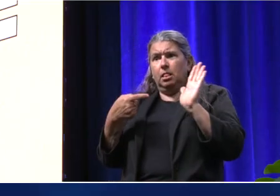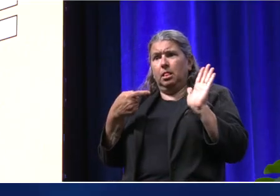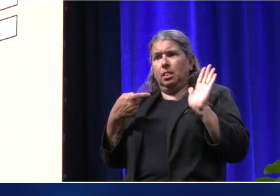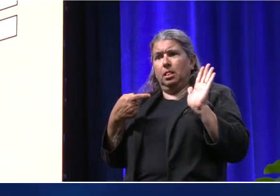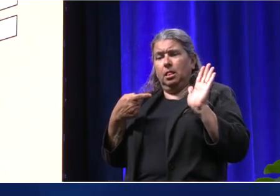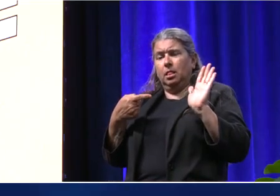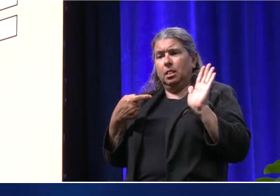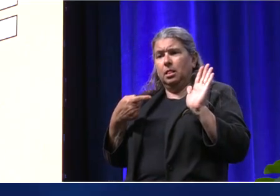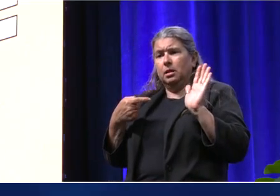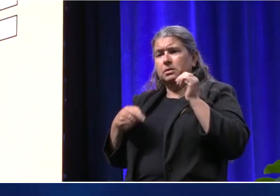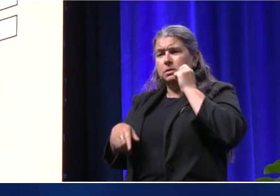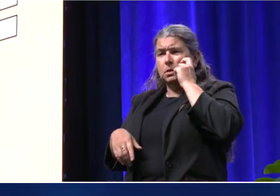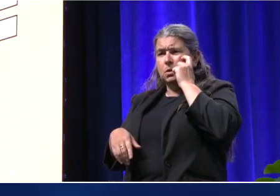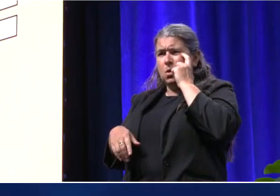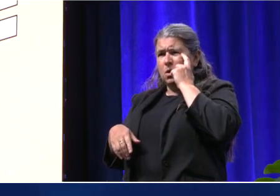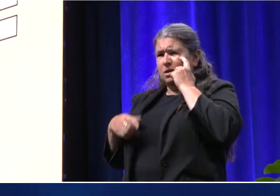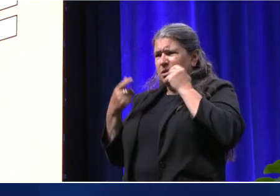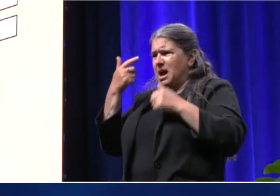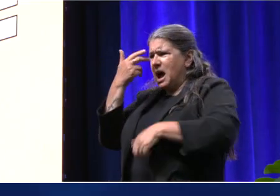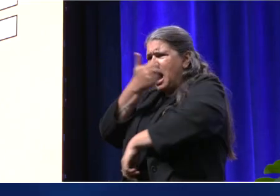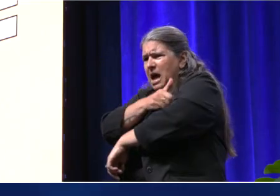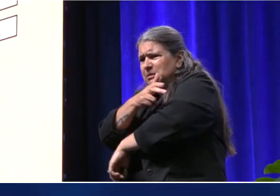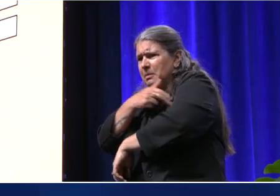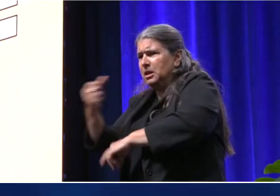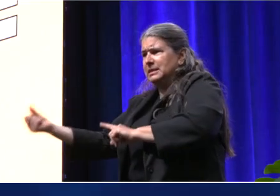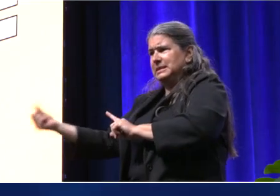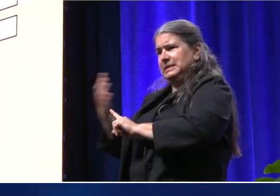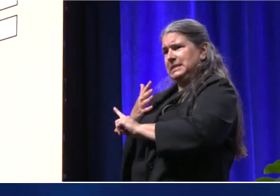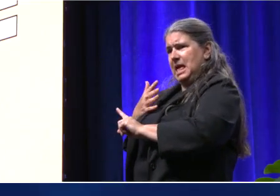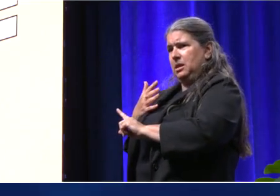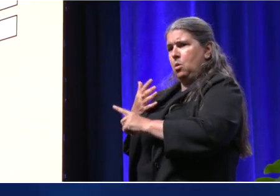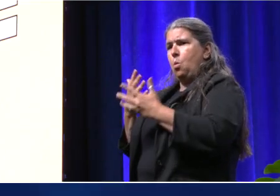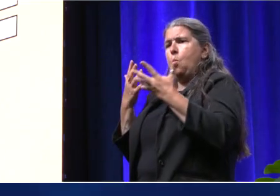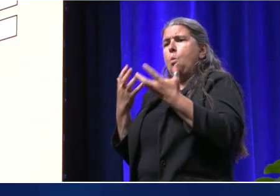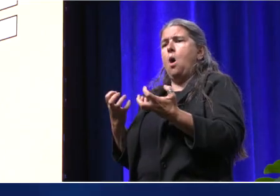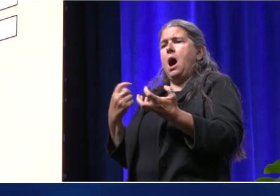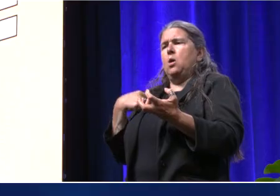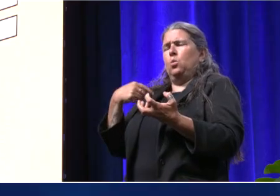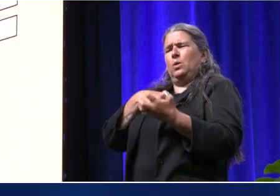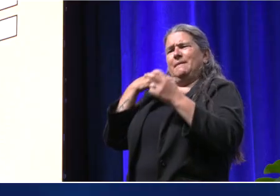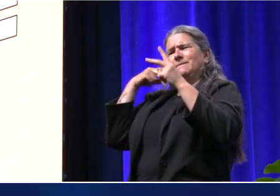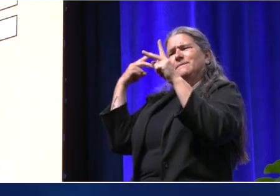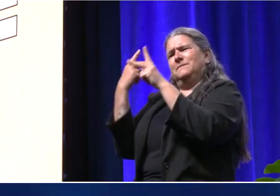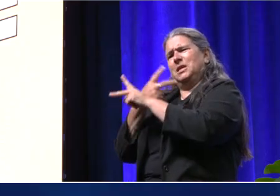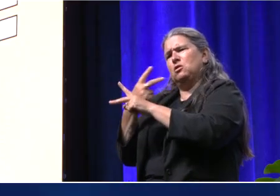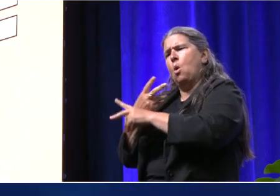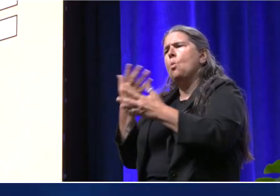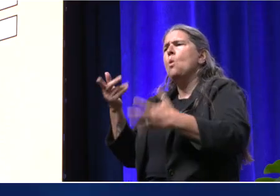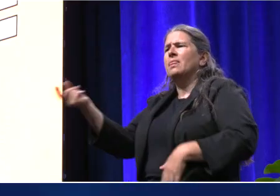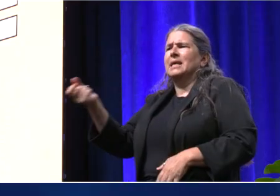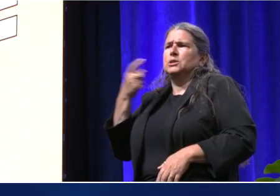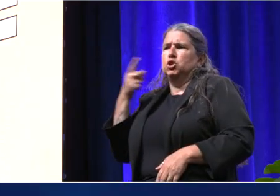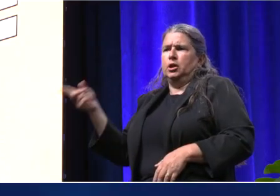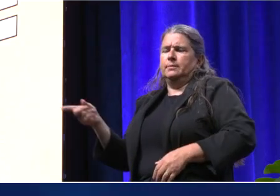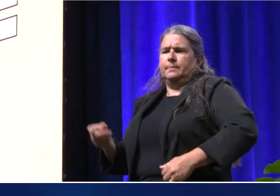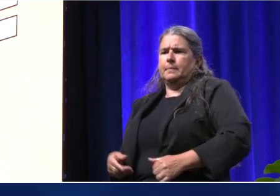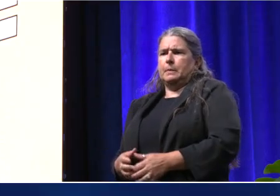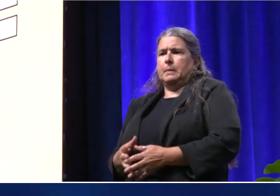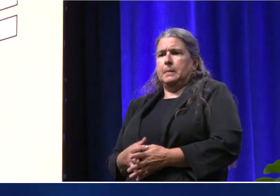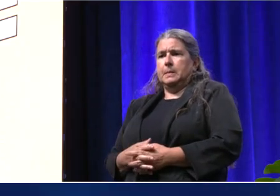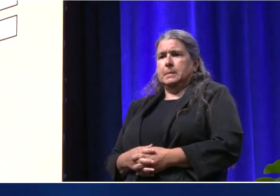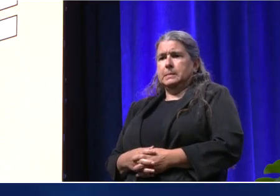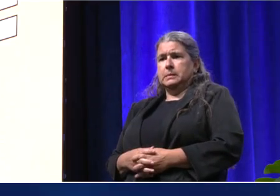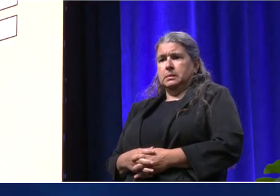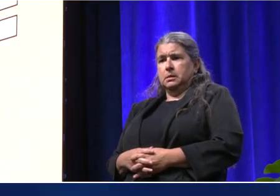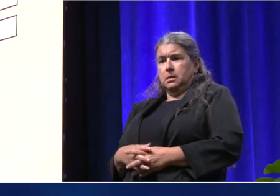hospitals being like, can you help us figure out what this patient took? And the question we ask them is, did the patient consent